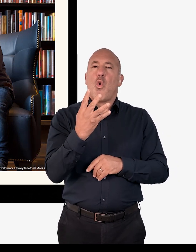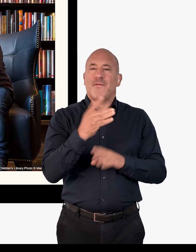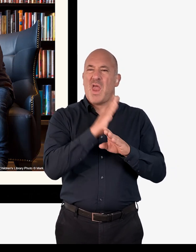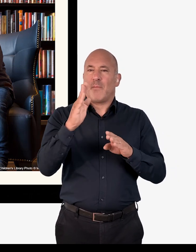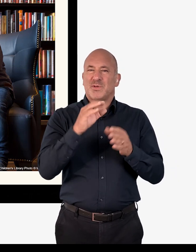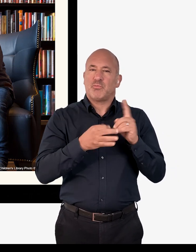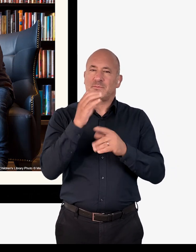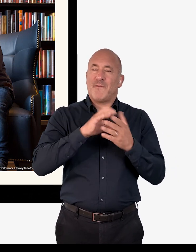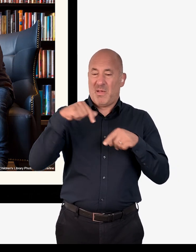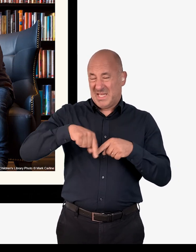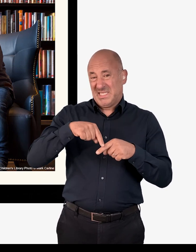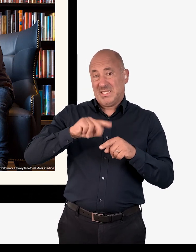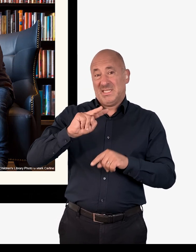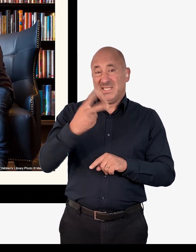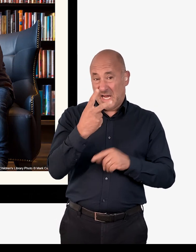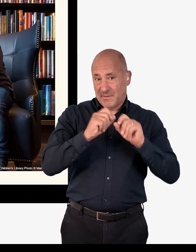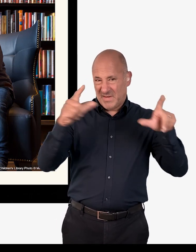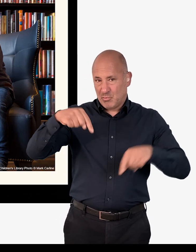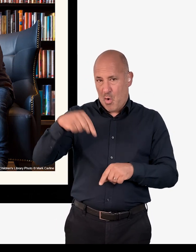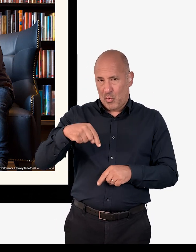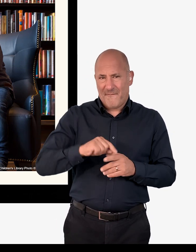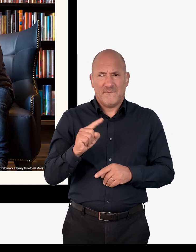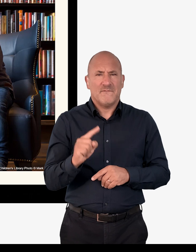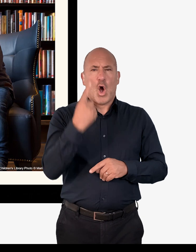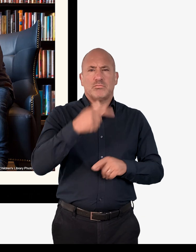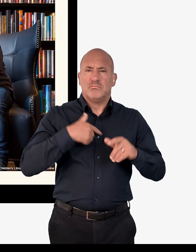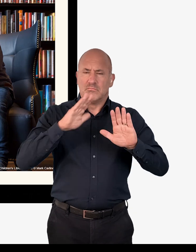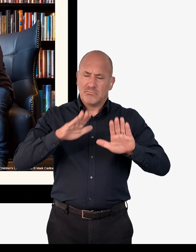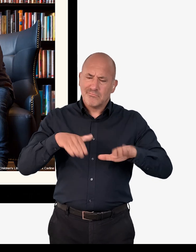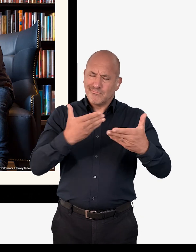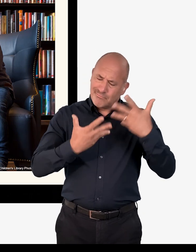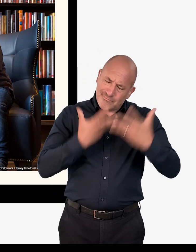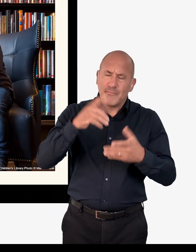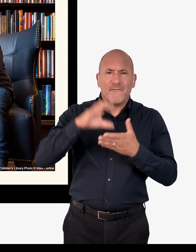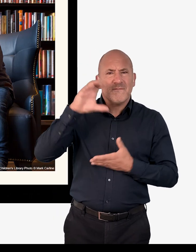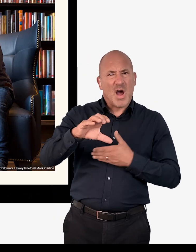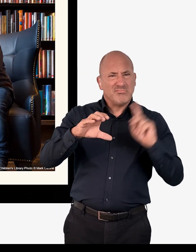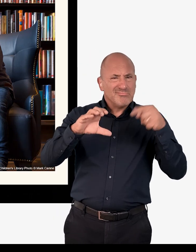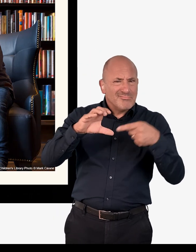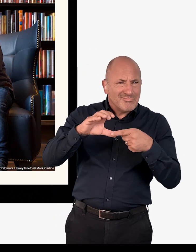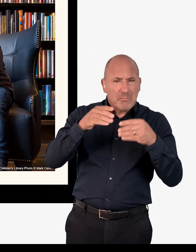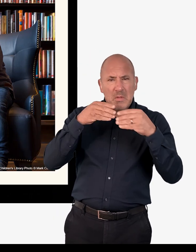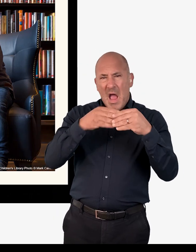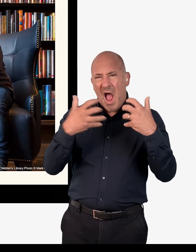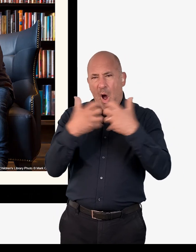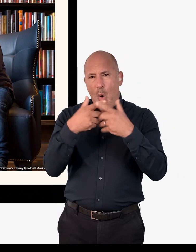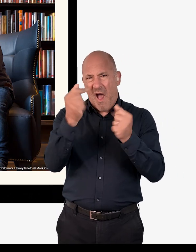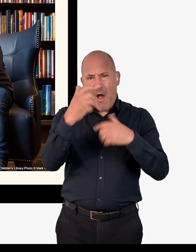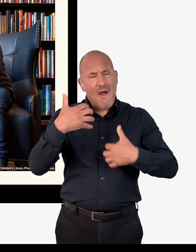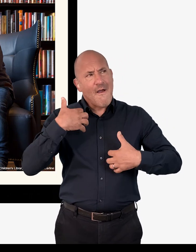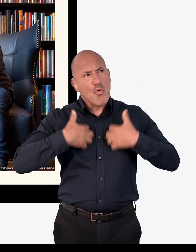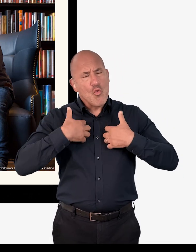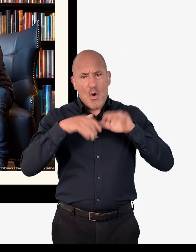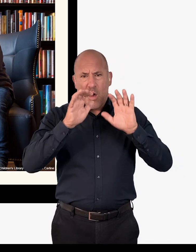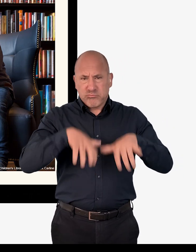of the Libraries Improvement Fund. The first was an introduction to the fund and a guide on how to complete the expression